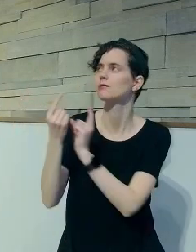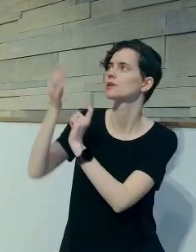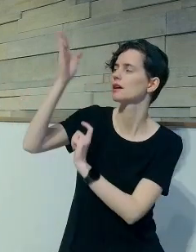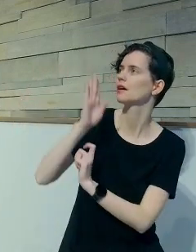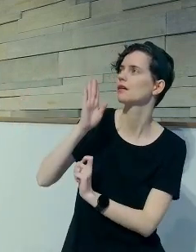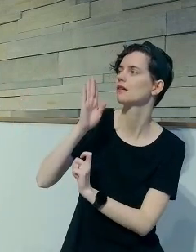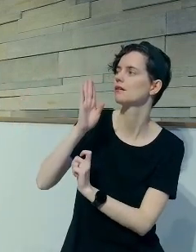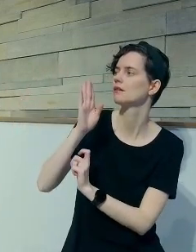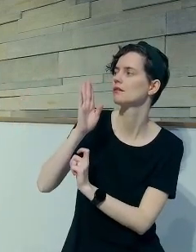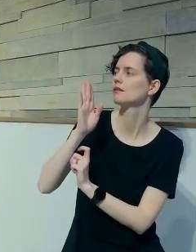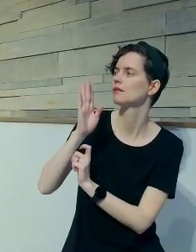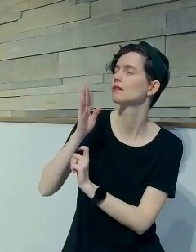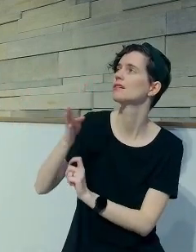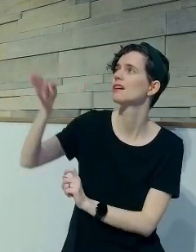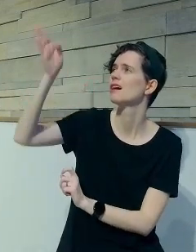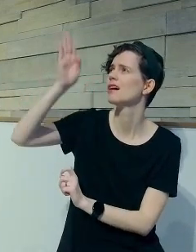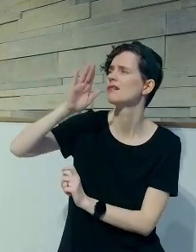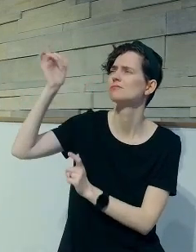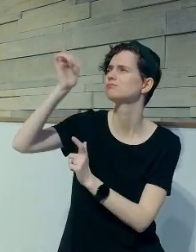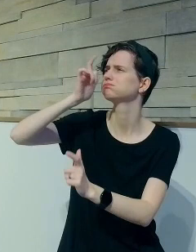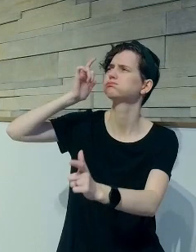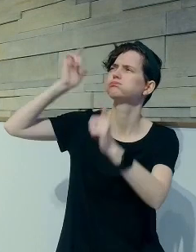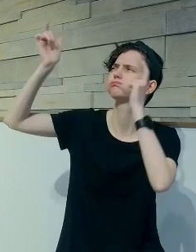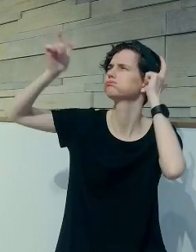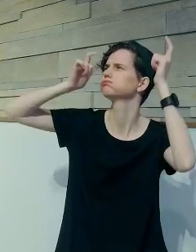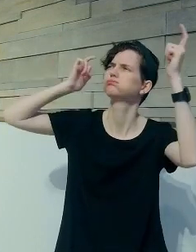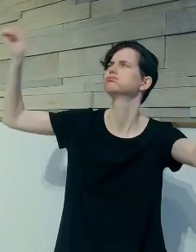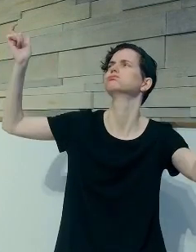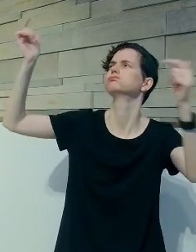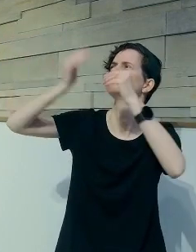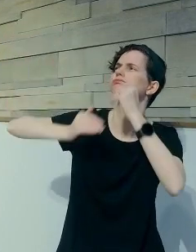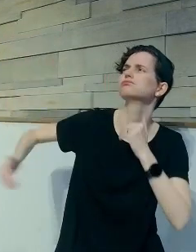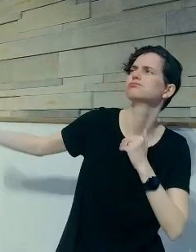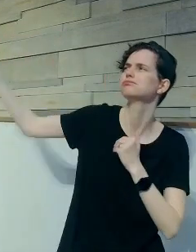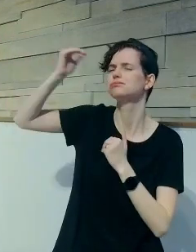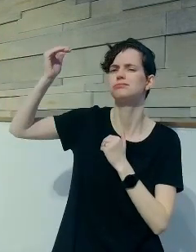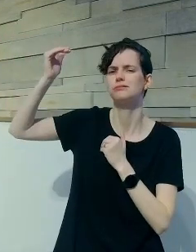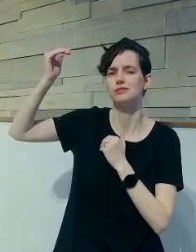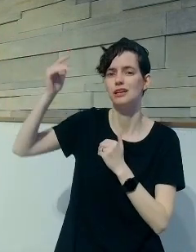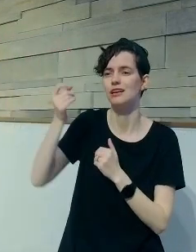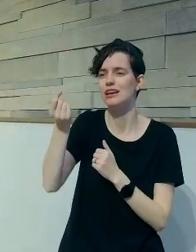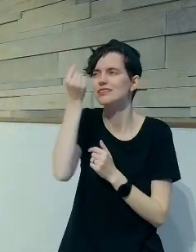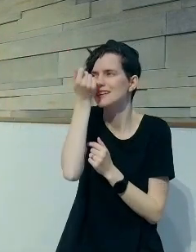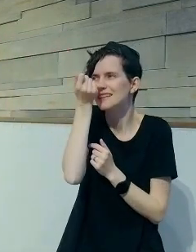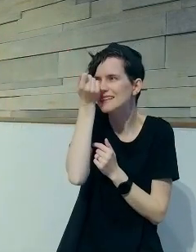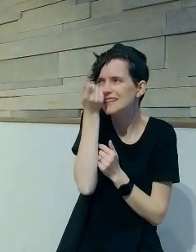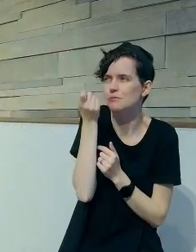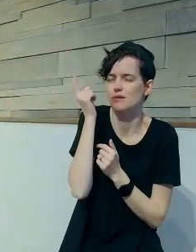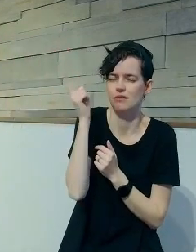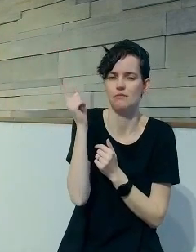God, God is so vastly beyond me that I can understand such a small part of